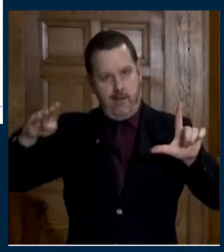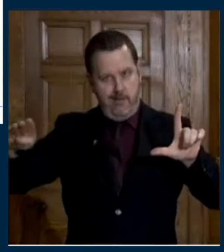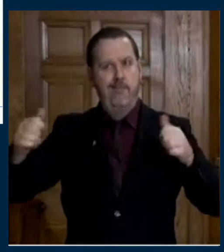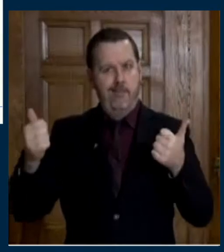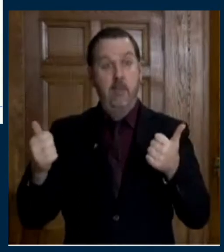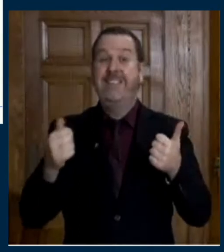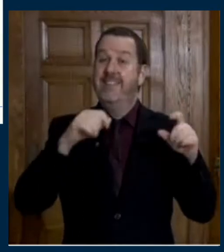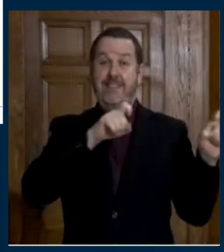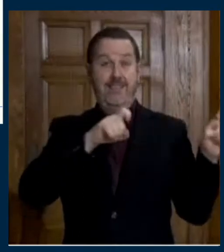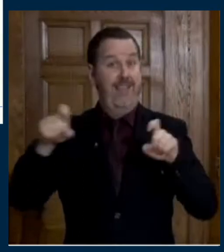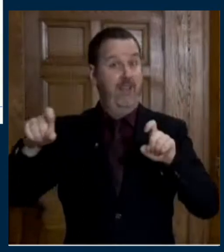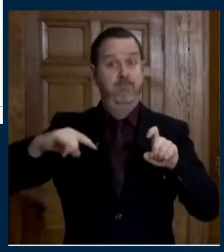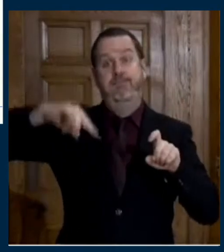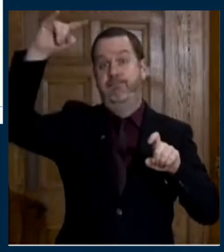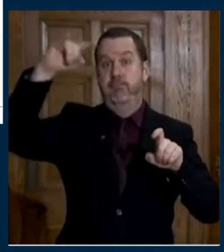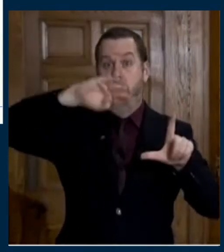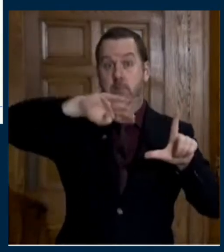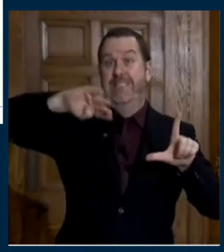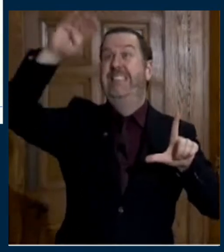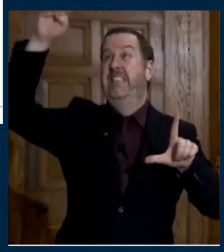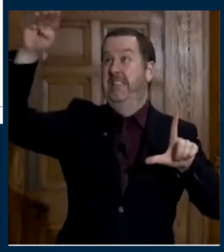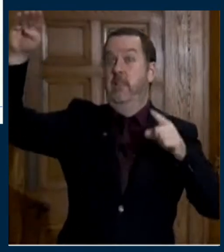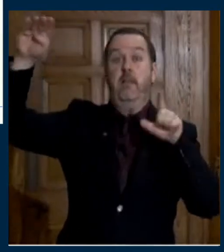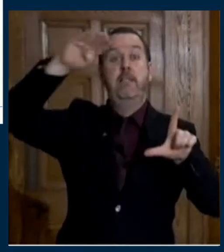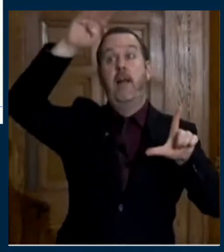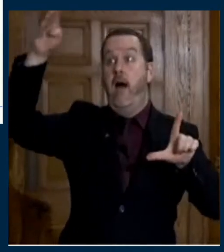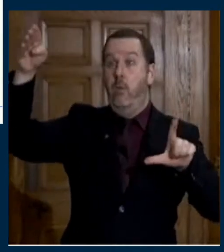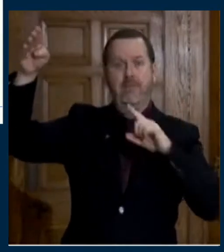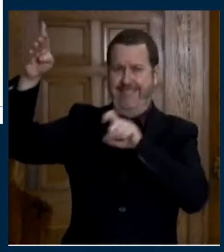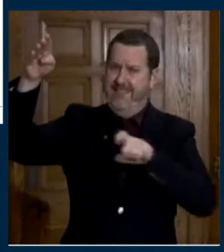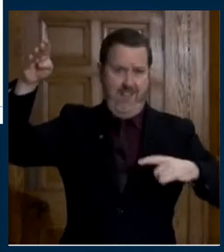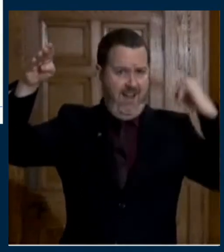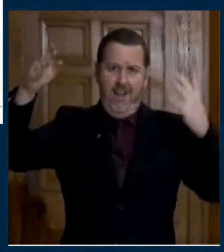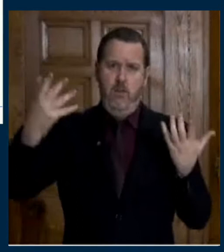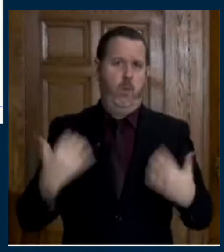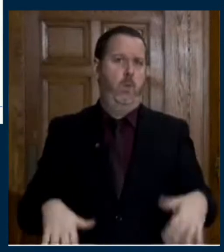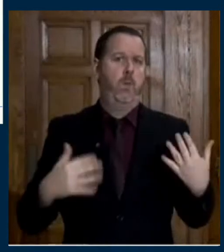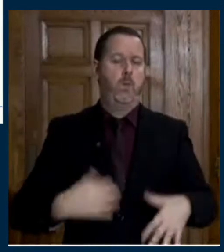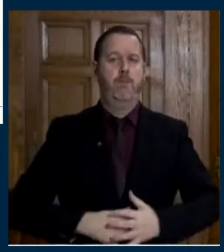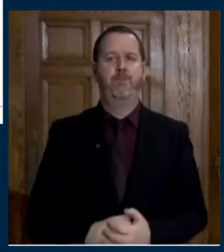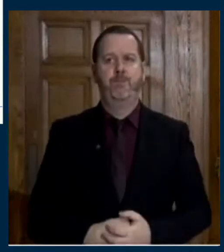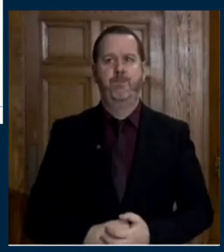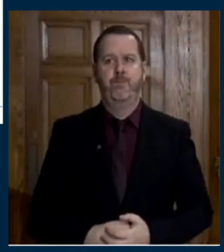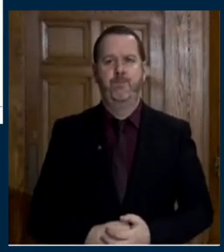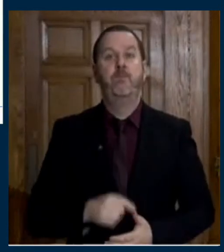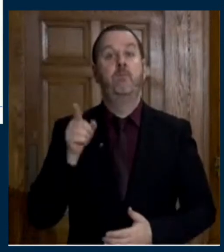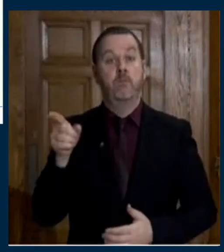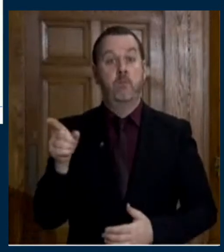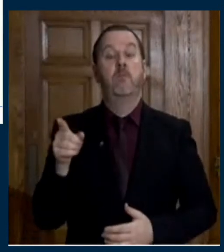remaining high in historical terms. So what we see on cases is positive